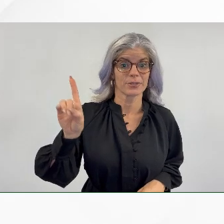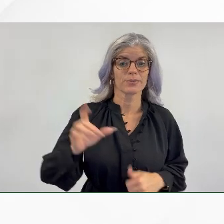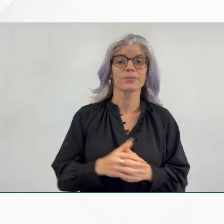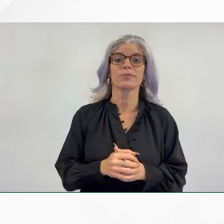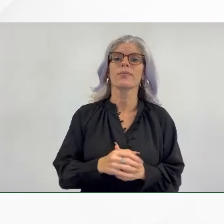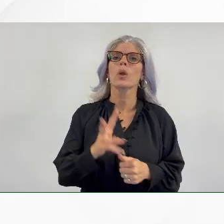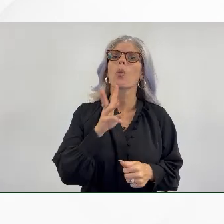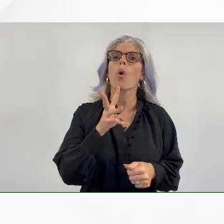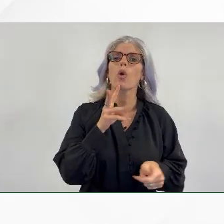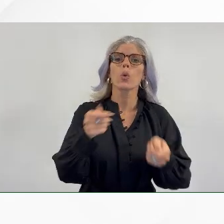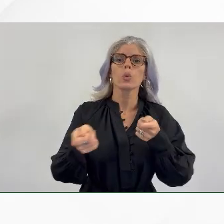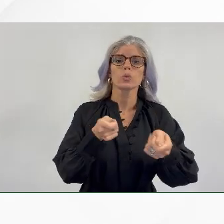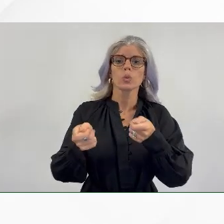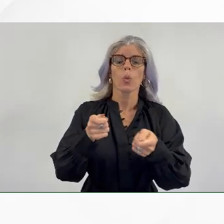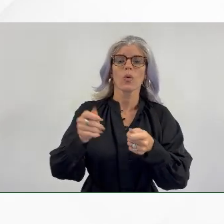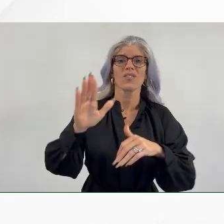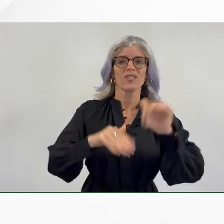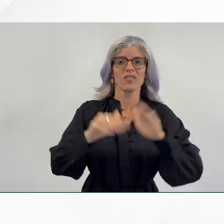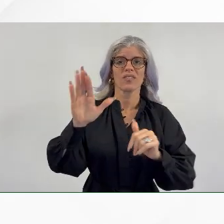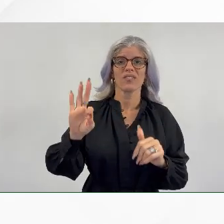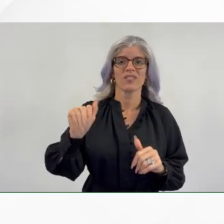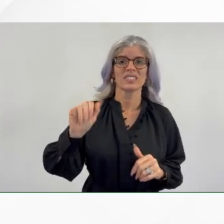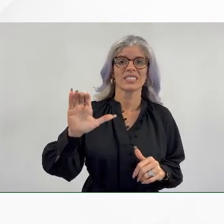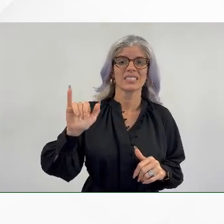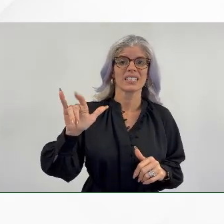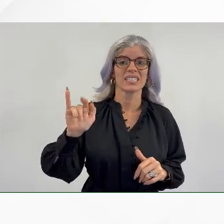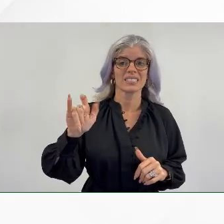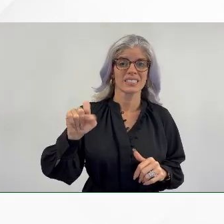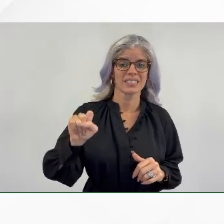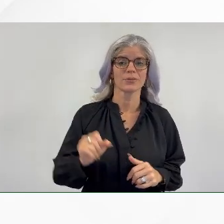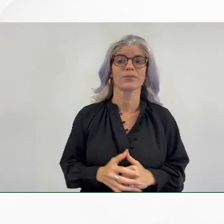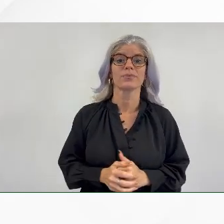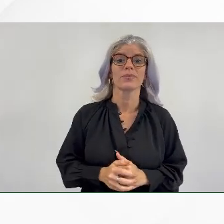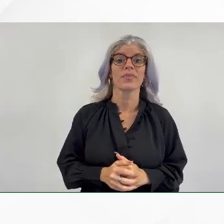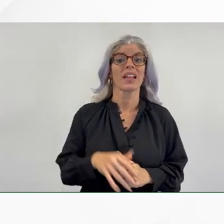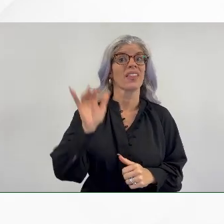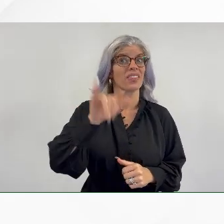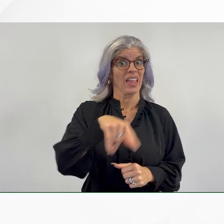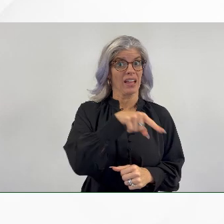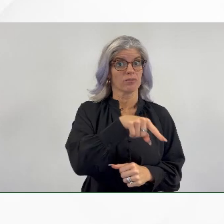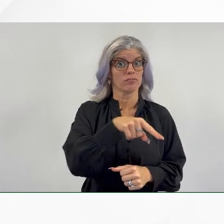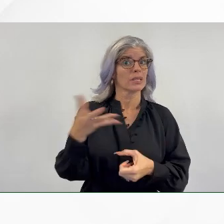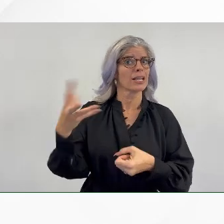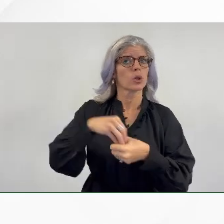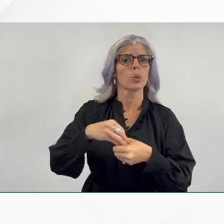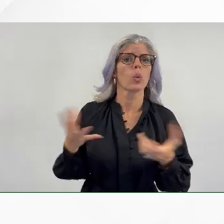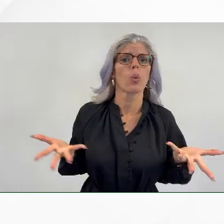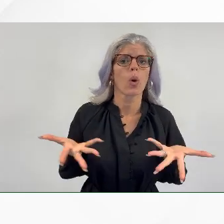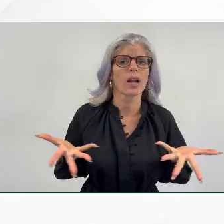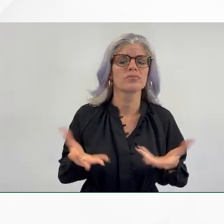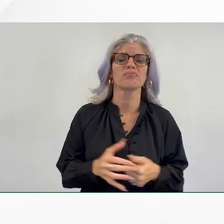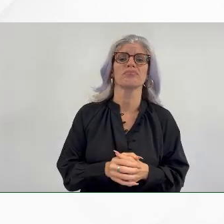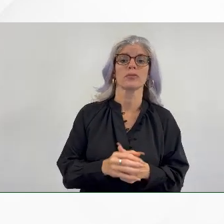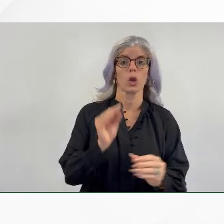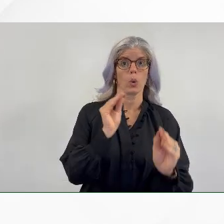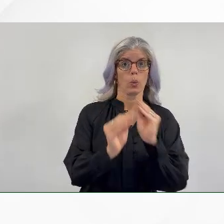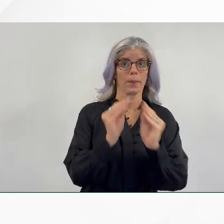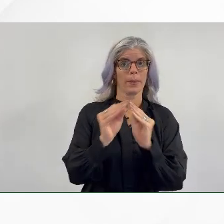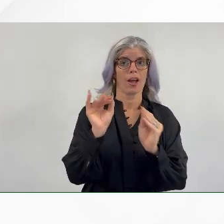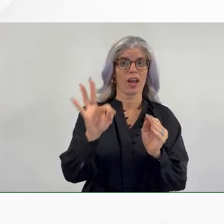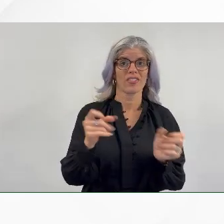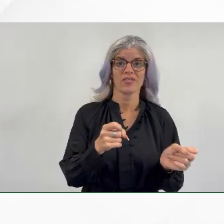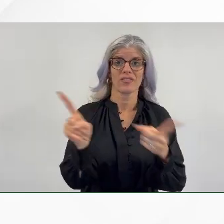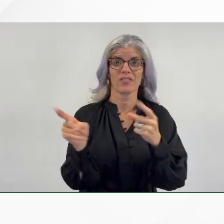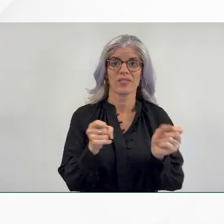Category D, water control facilities. This includes repairs of irrigation systems, drainage channels, and pumping facilities to include